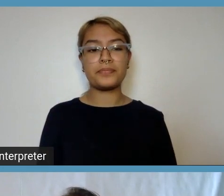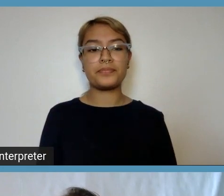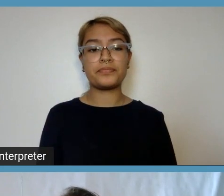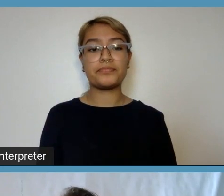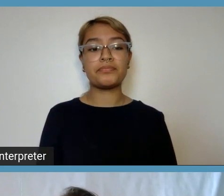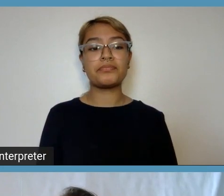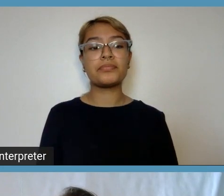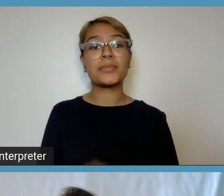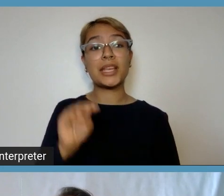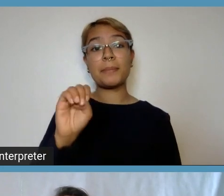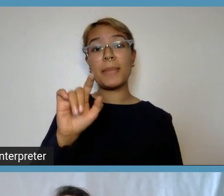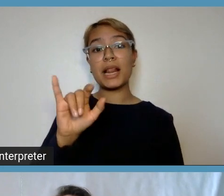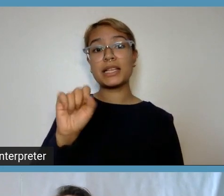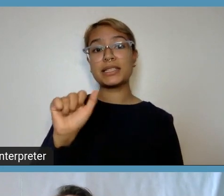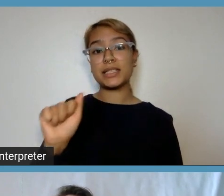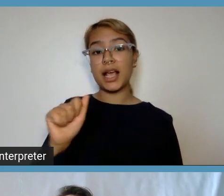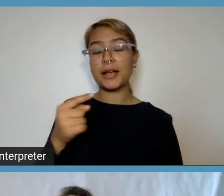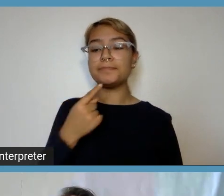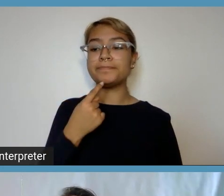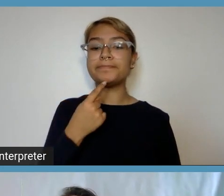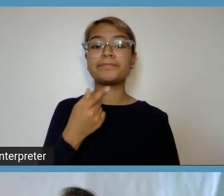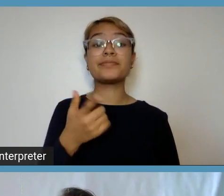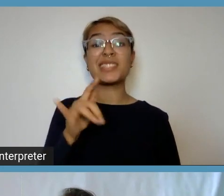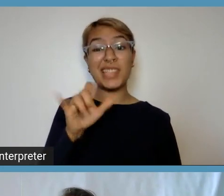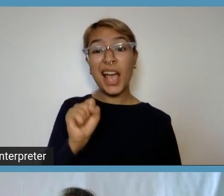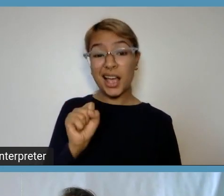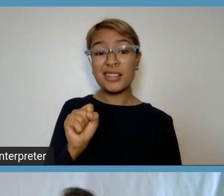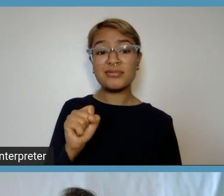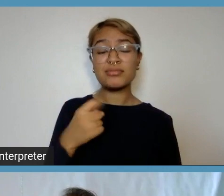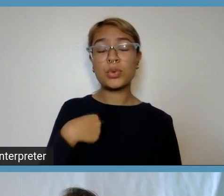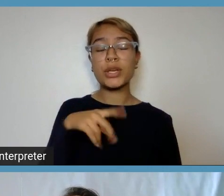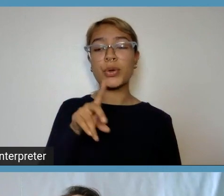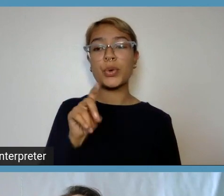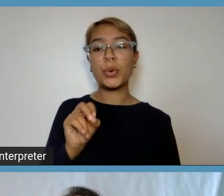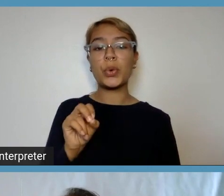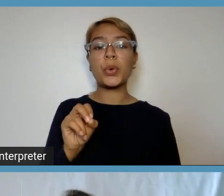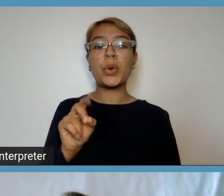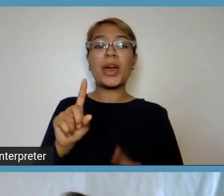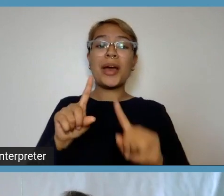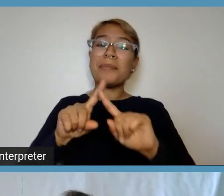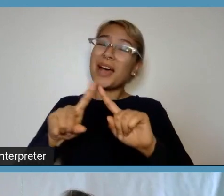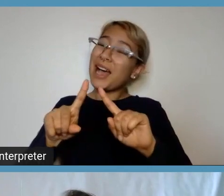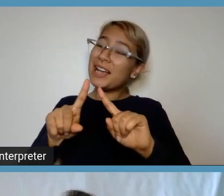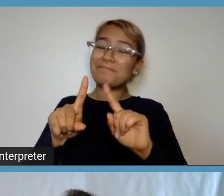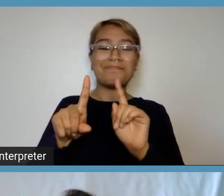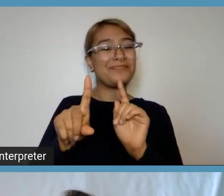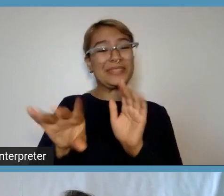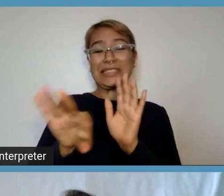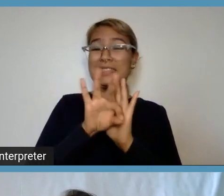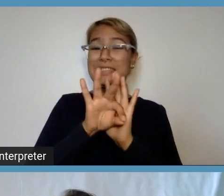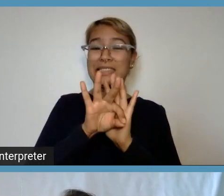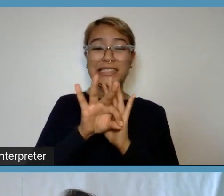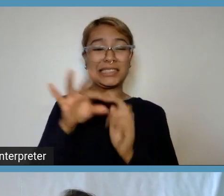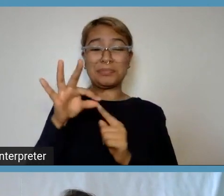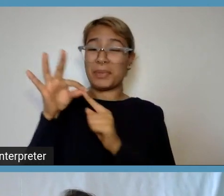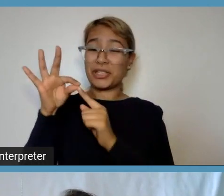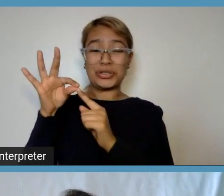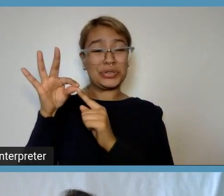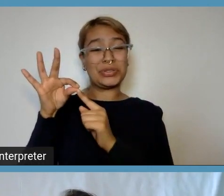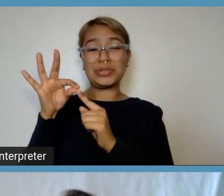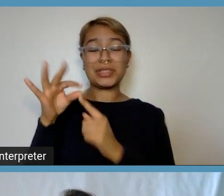I guess I can speak to that. Yes, we do, though we're very selective about it. Generally,